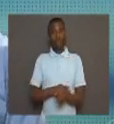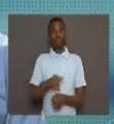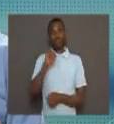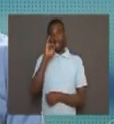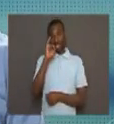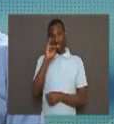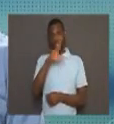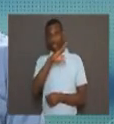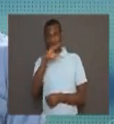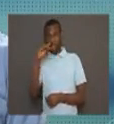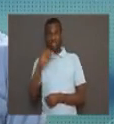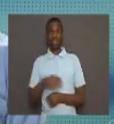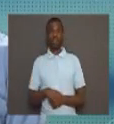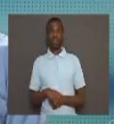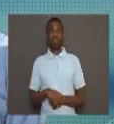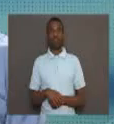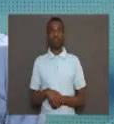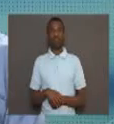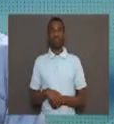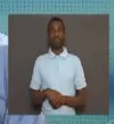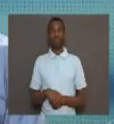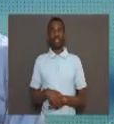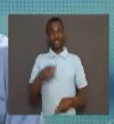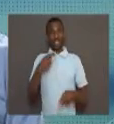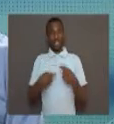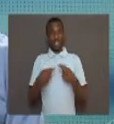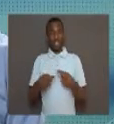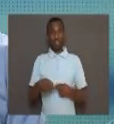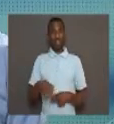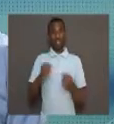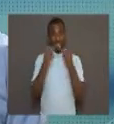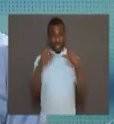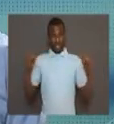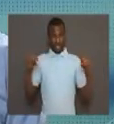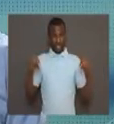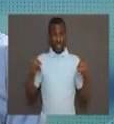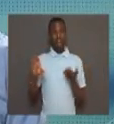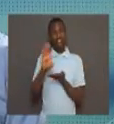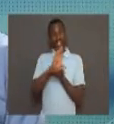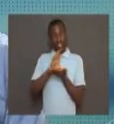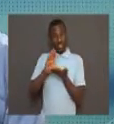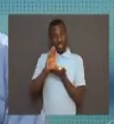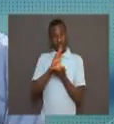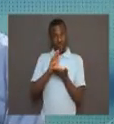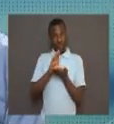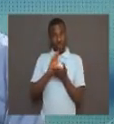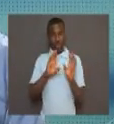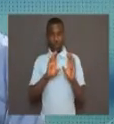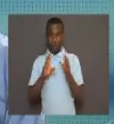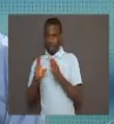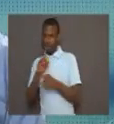current, and the relative strength of a circuit's